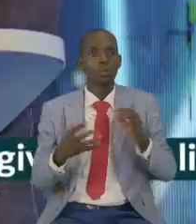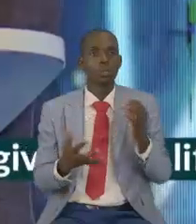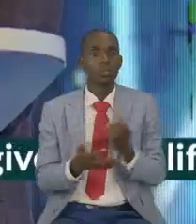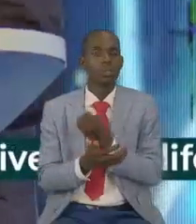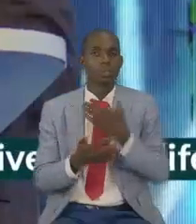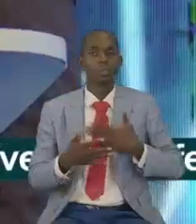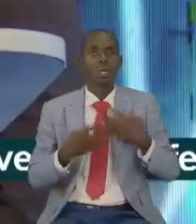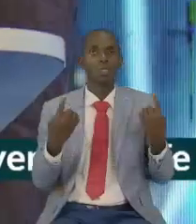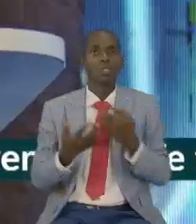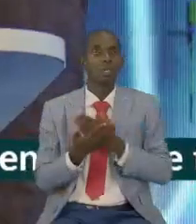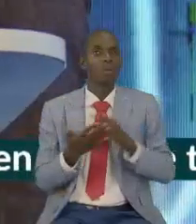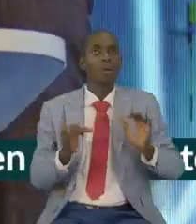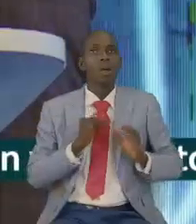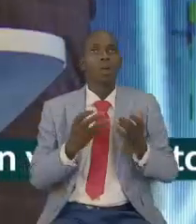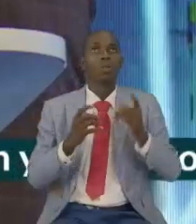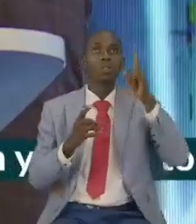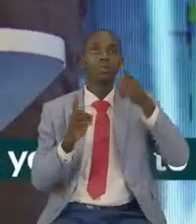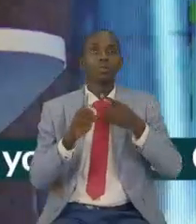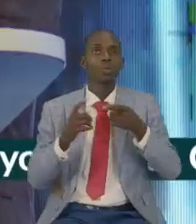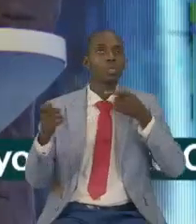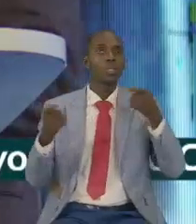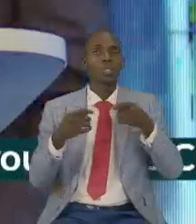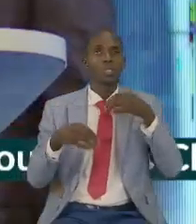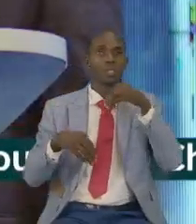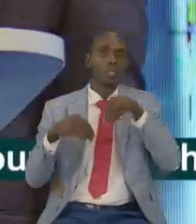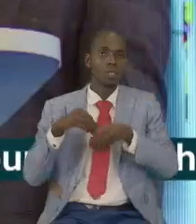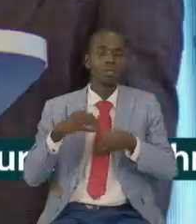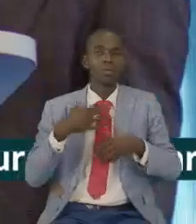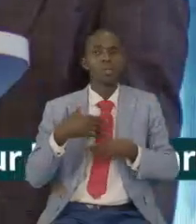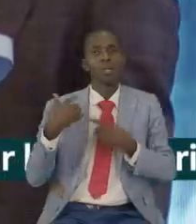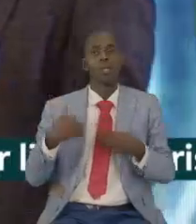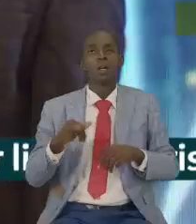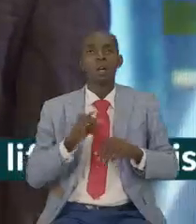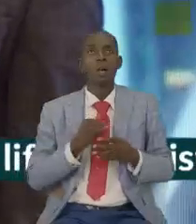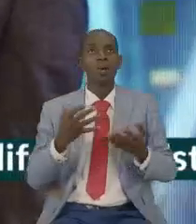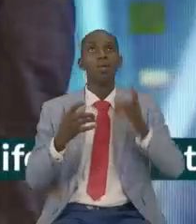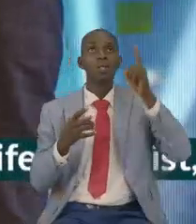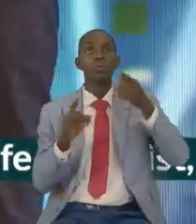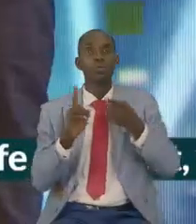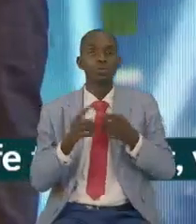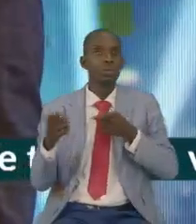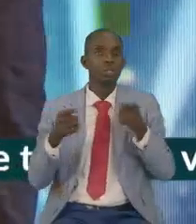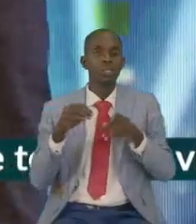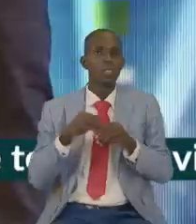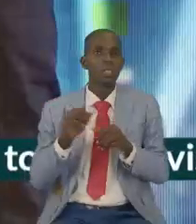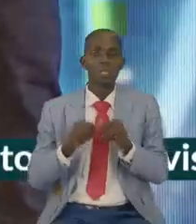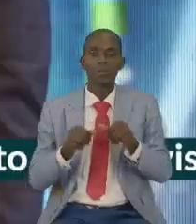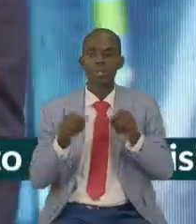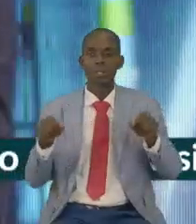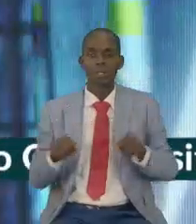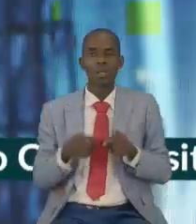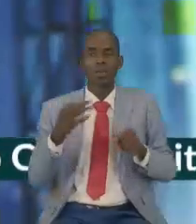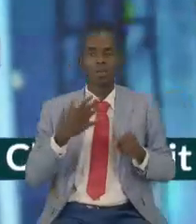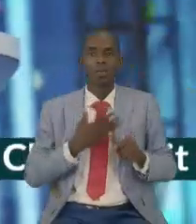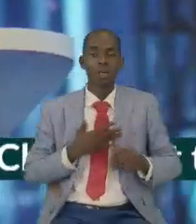to reign in every area of my life. Raise up that hand. Raise up that hand. Yes, there. God